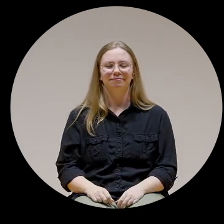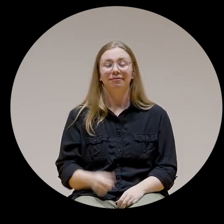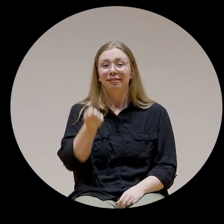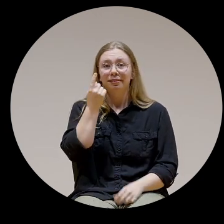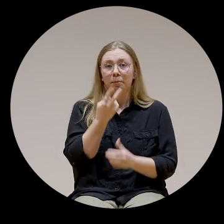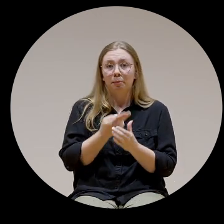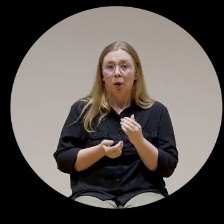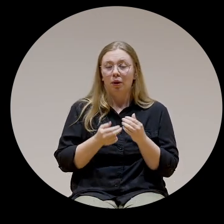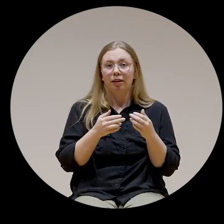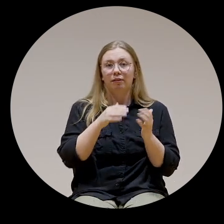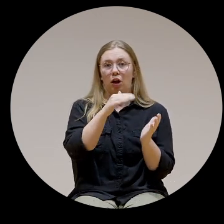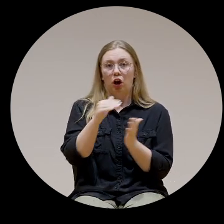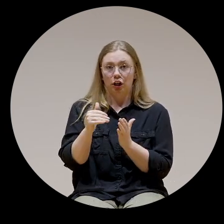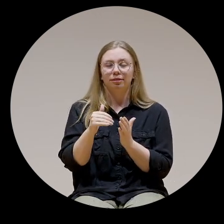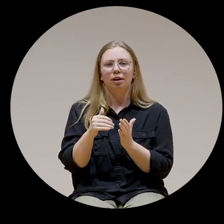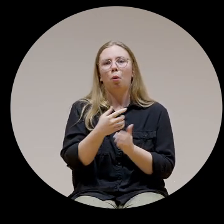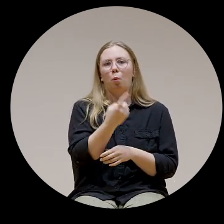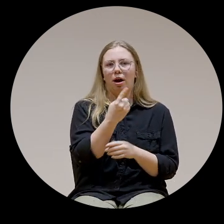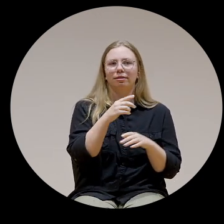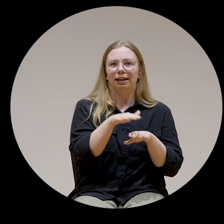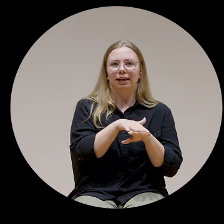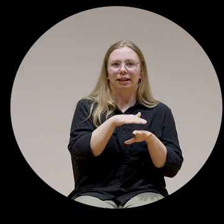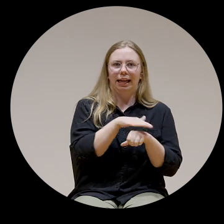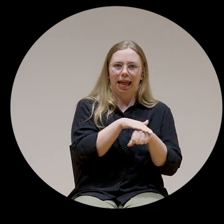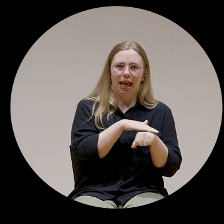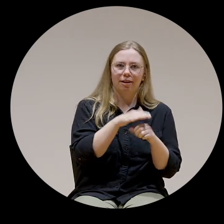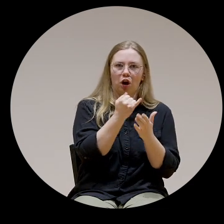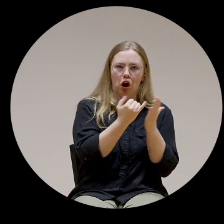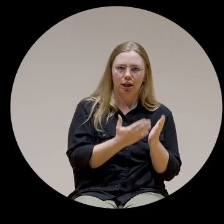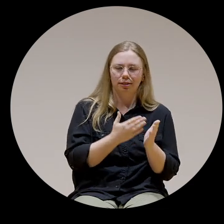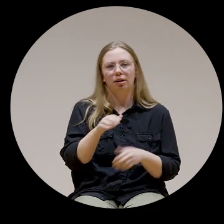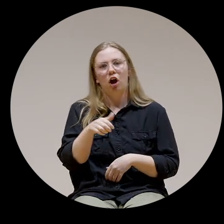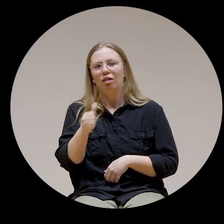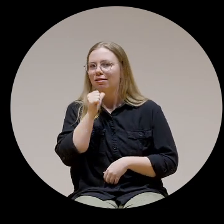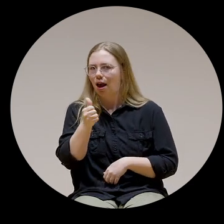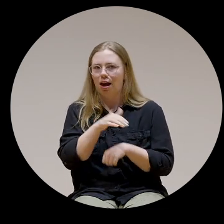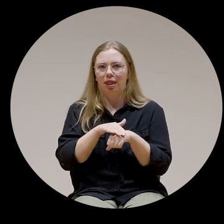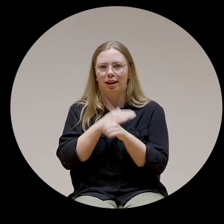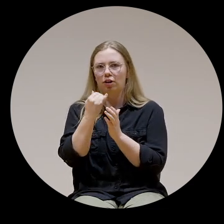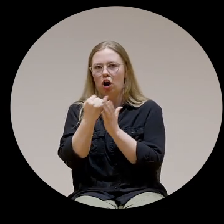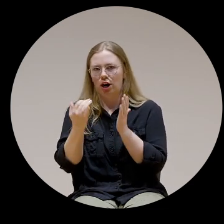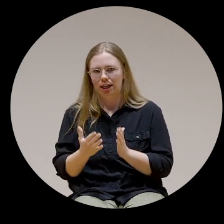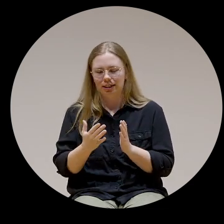Both of these works by a native artist and a non-native one are about the corn dance. Some of you might know the American artist John